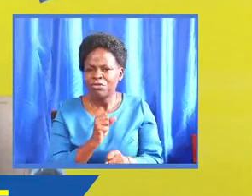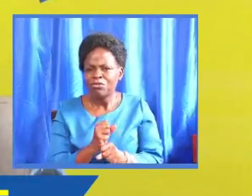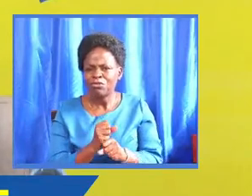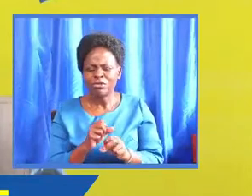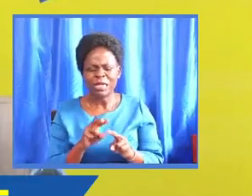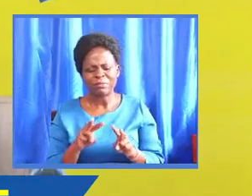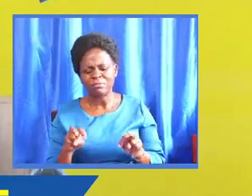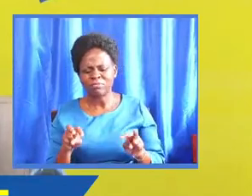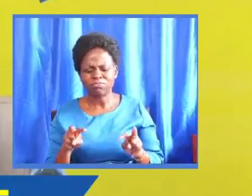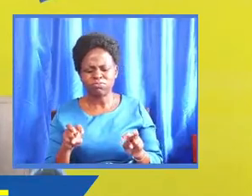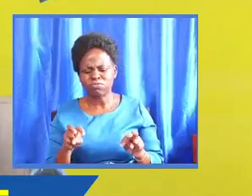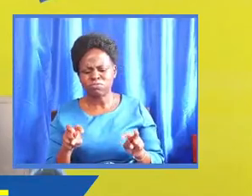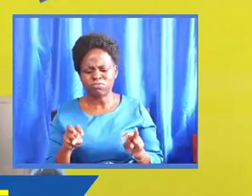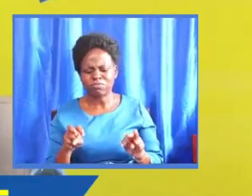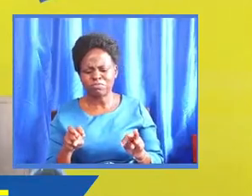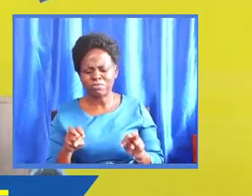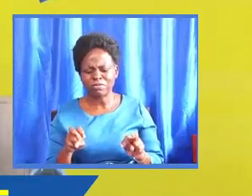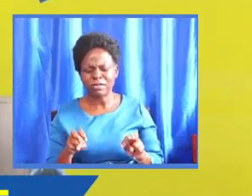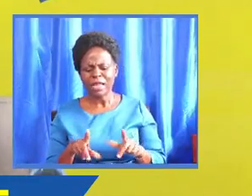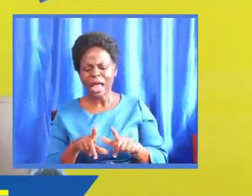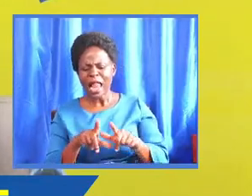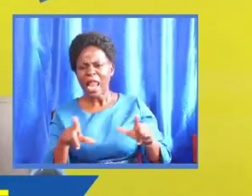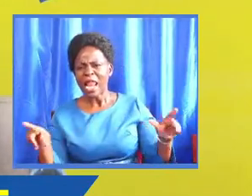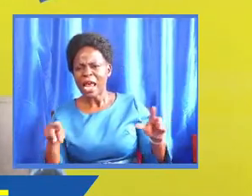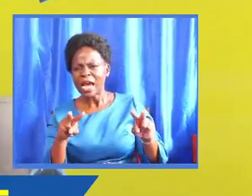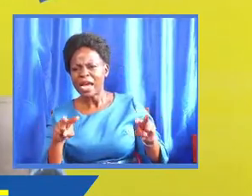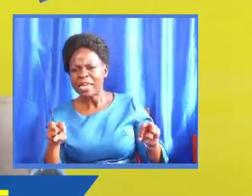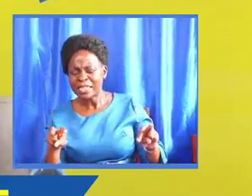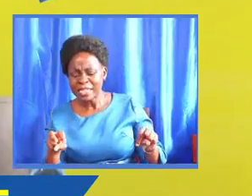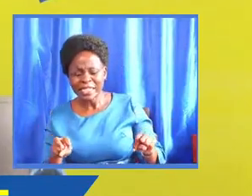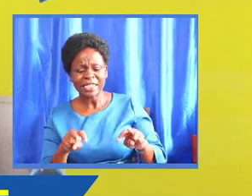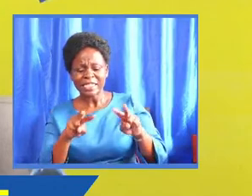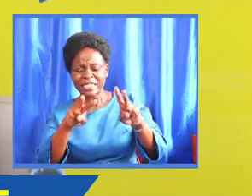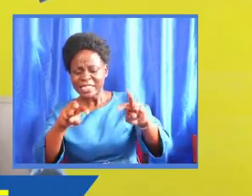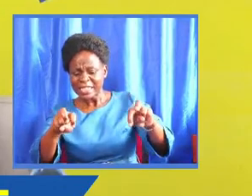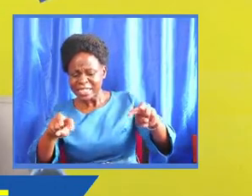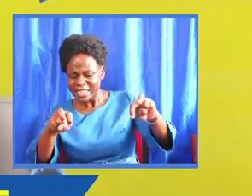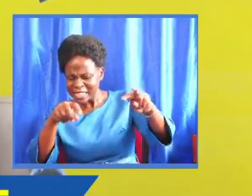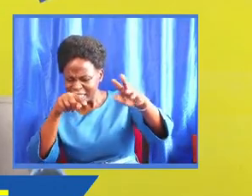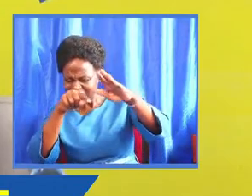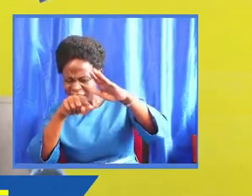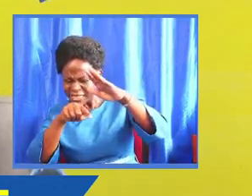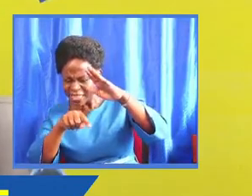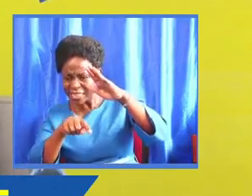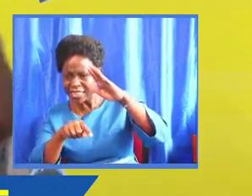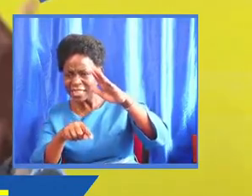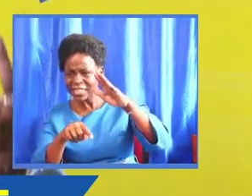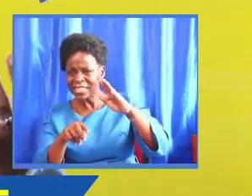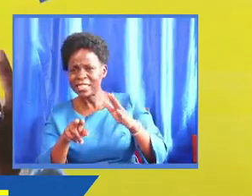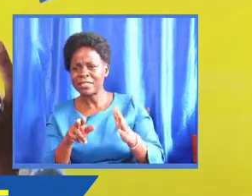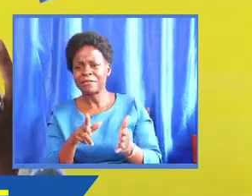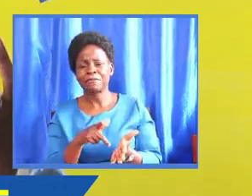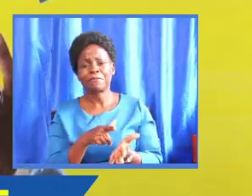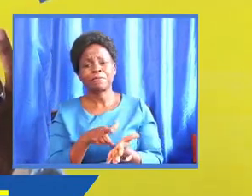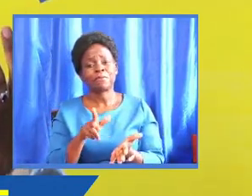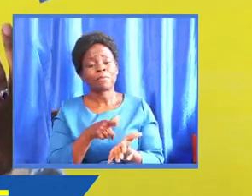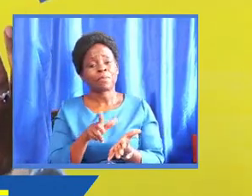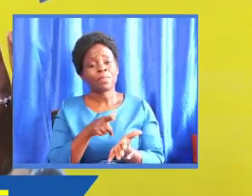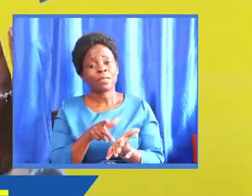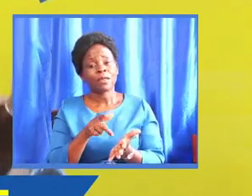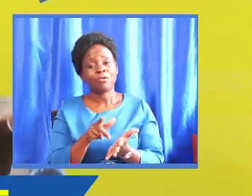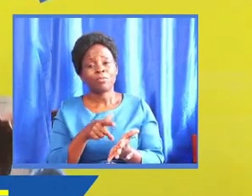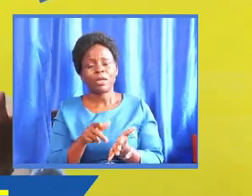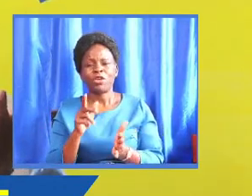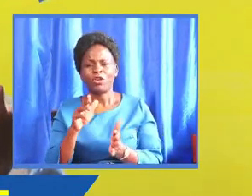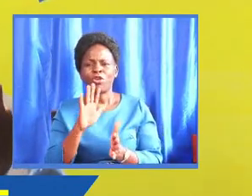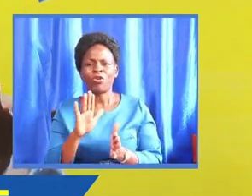preliminaries, you know, to do your land searches, to do your due diligence, to pay your architect or your